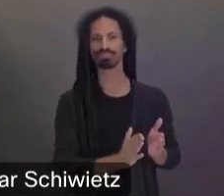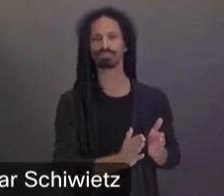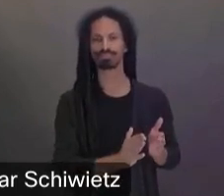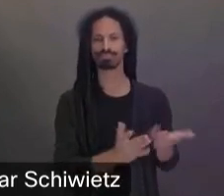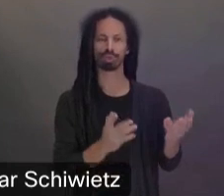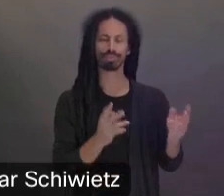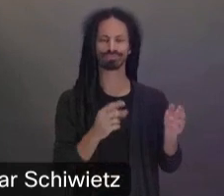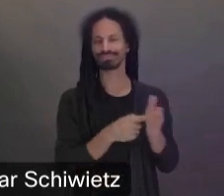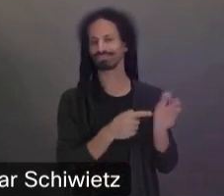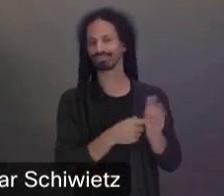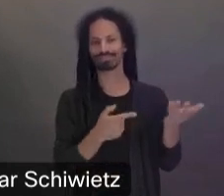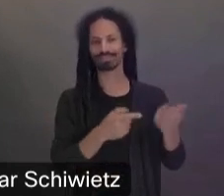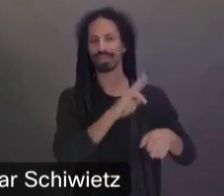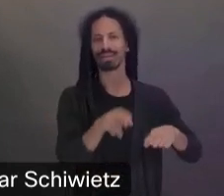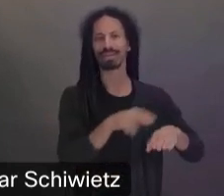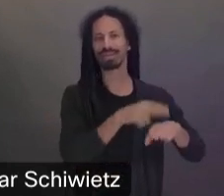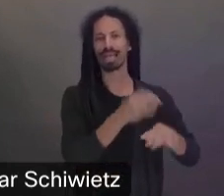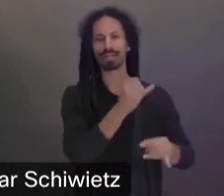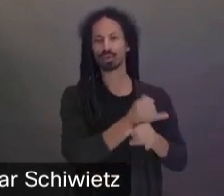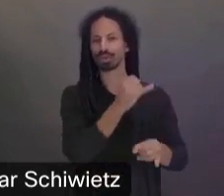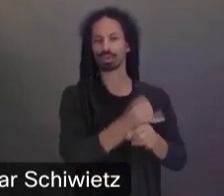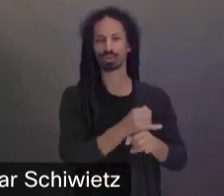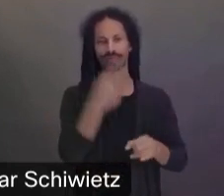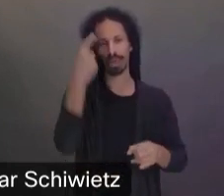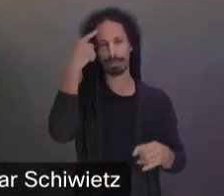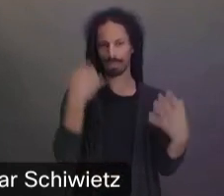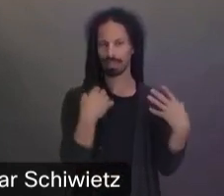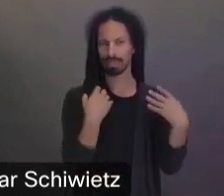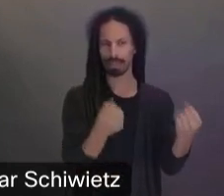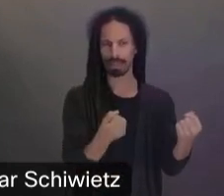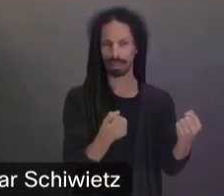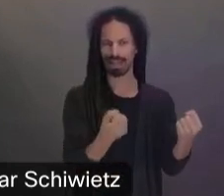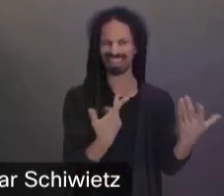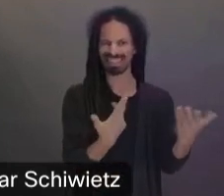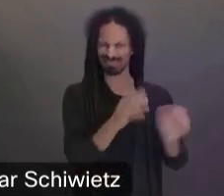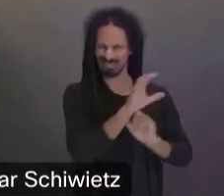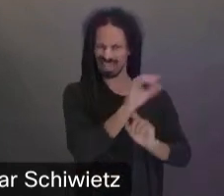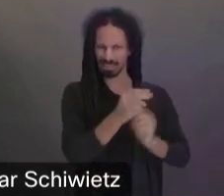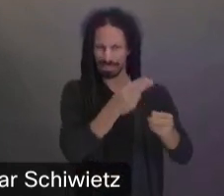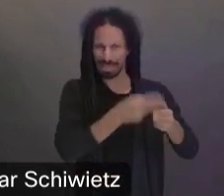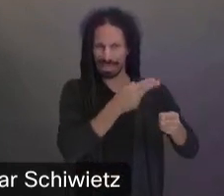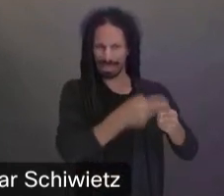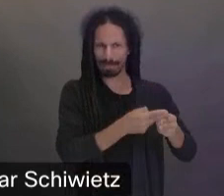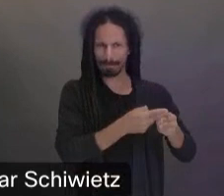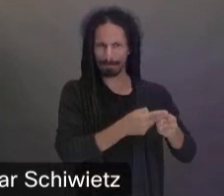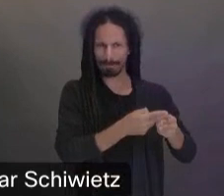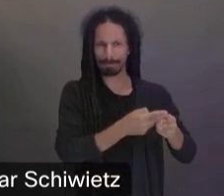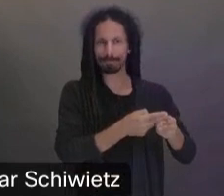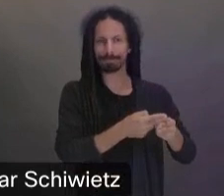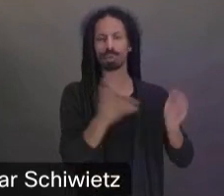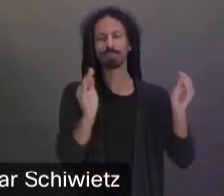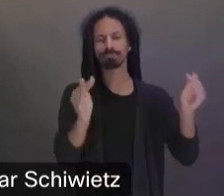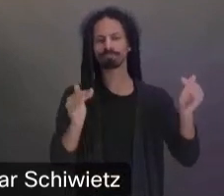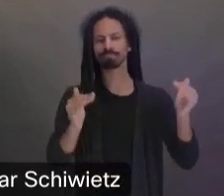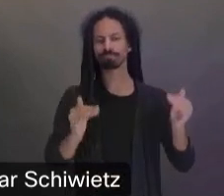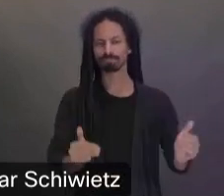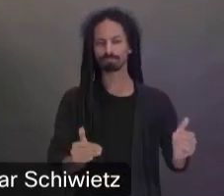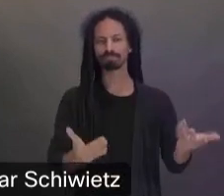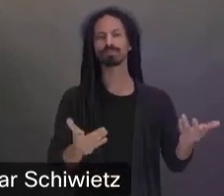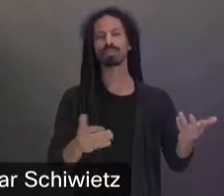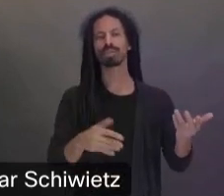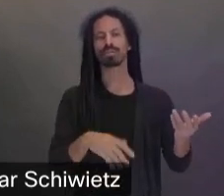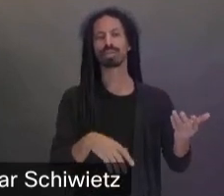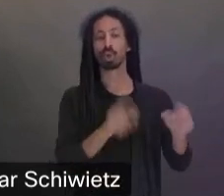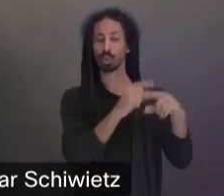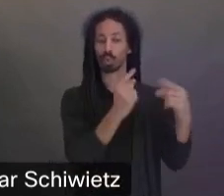of Mental Health. We've also got a group author without an abbreviation, such as Stanford University. So you can